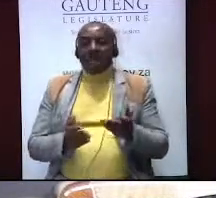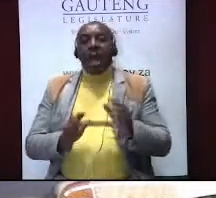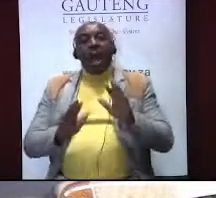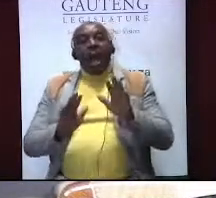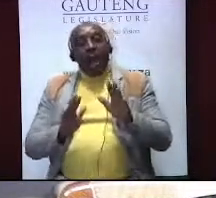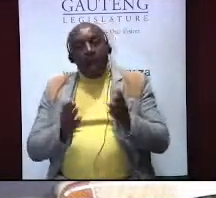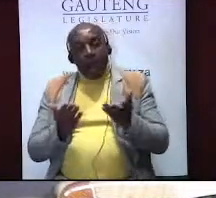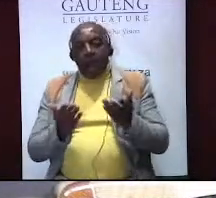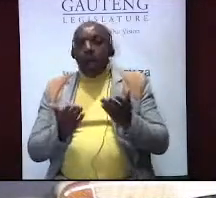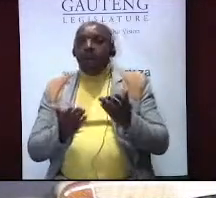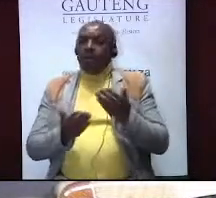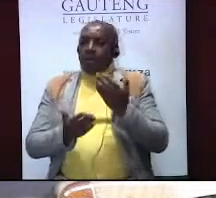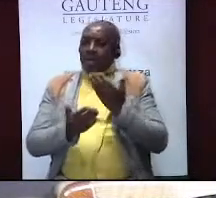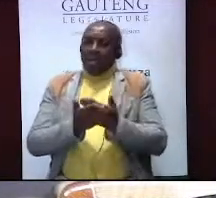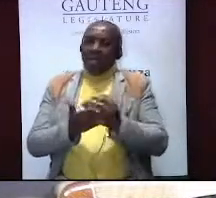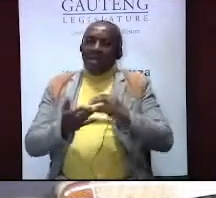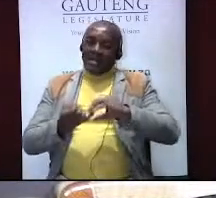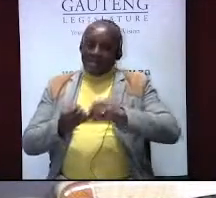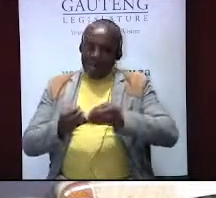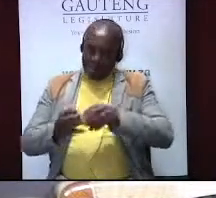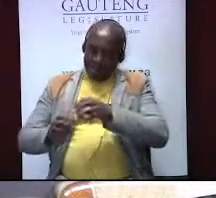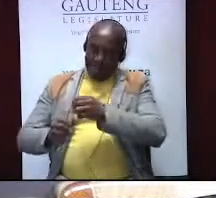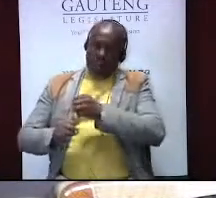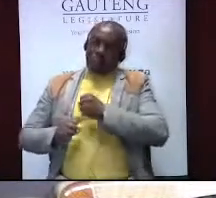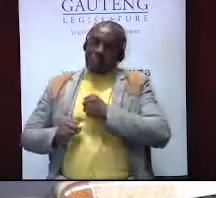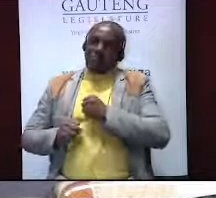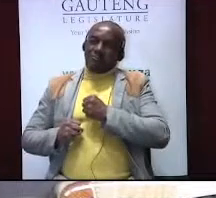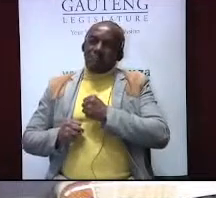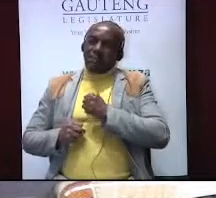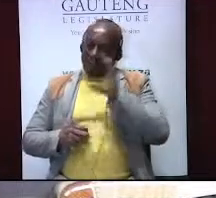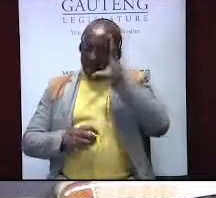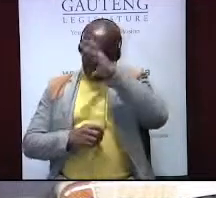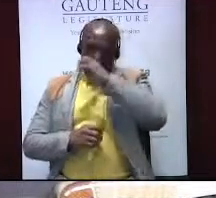we restore the moral fiber of our society?